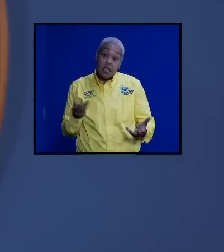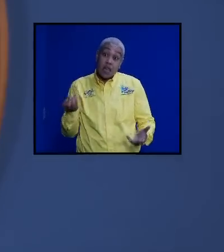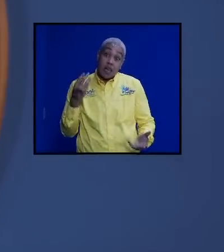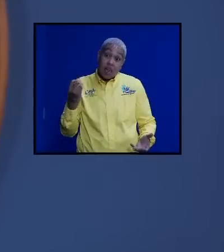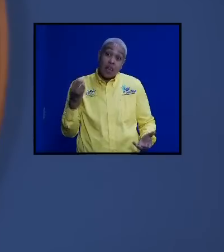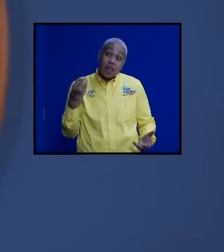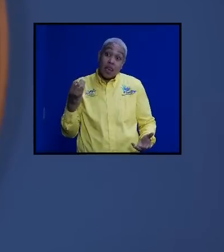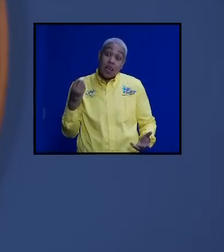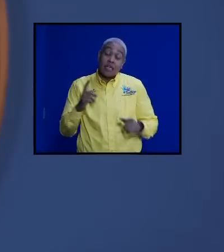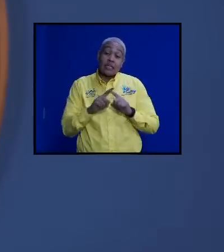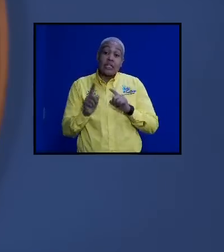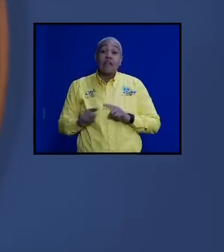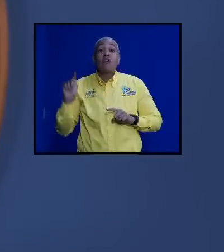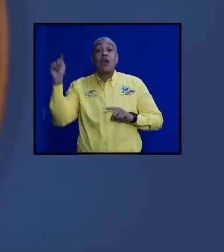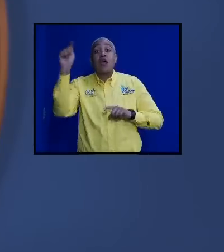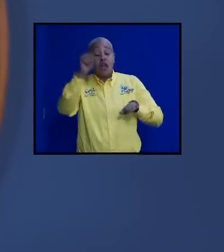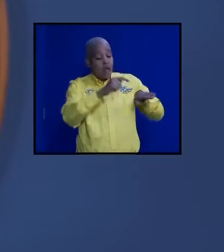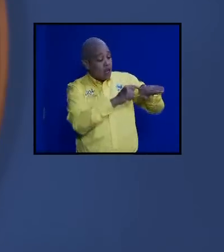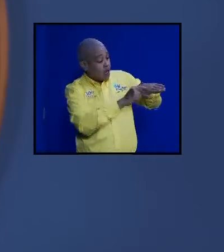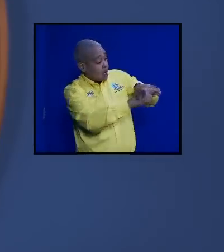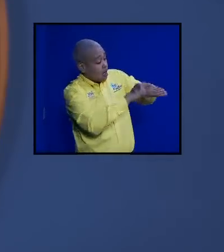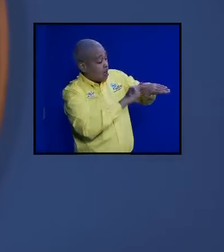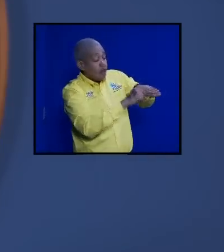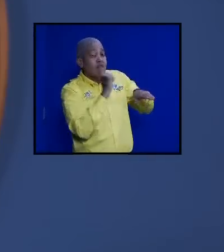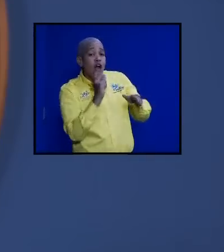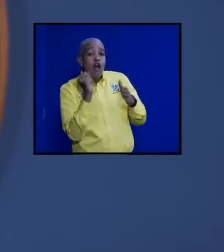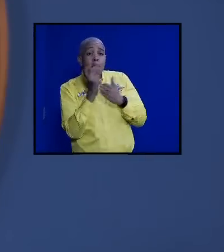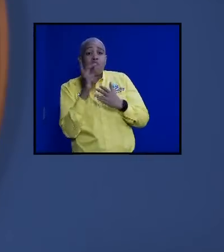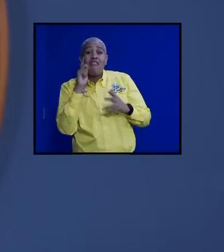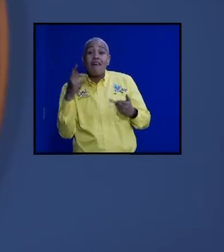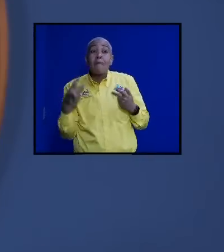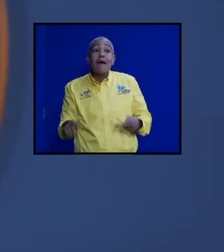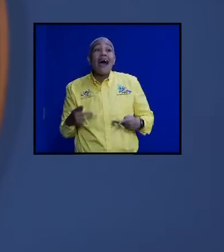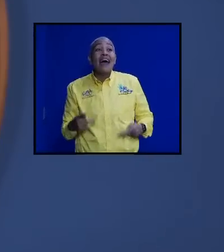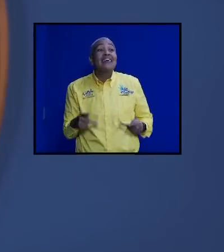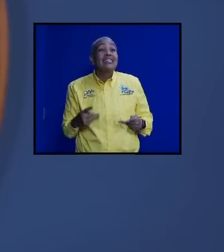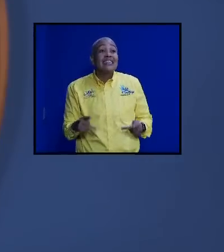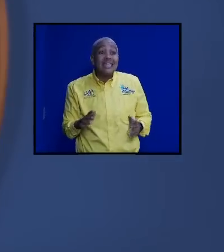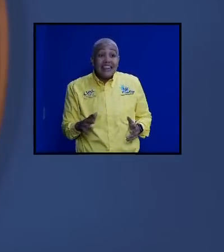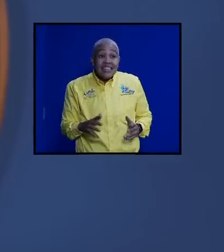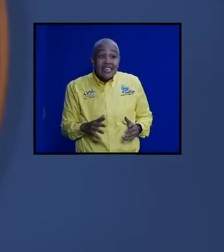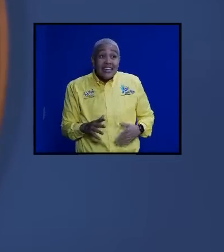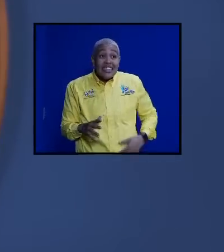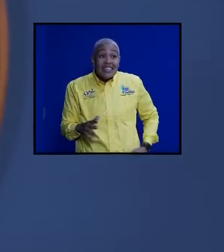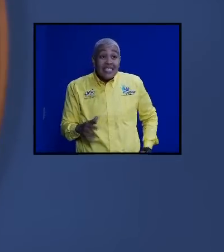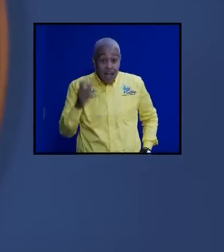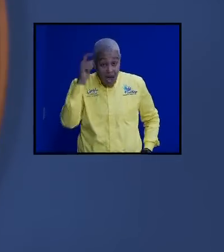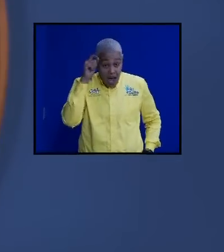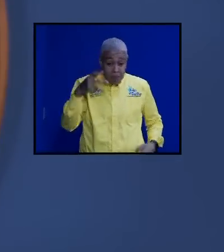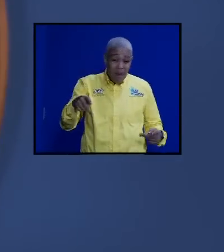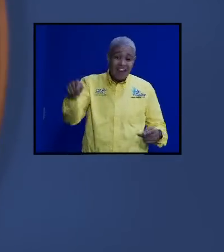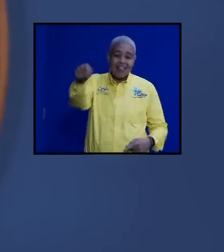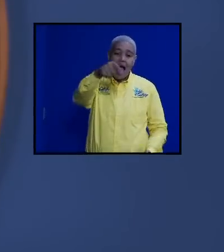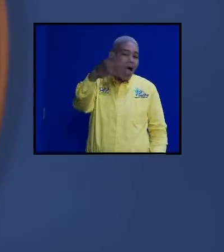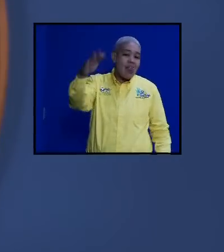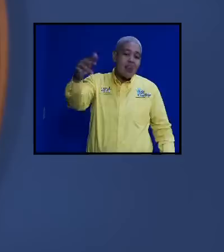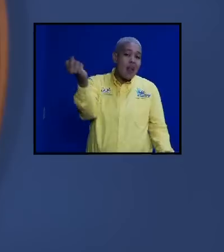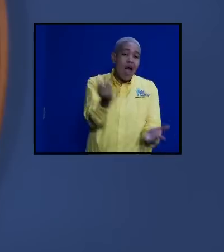into the various municipalities for approval for parties, not to mention the unapproved ones.